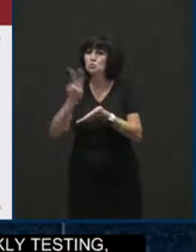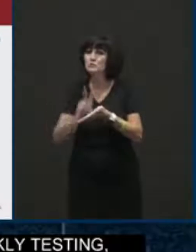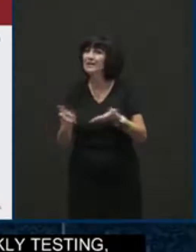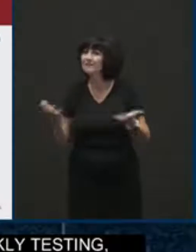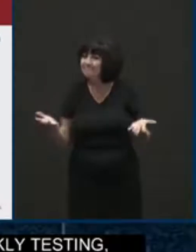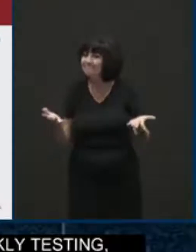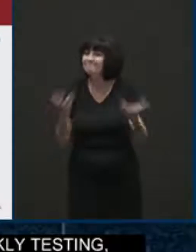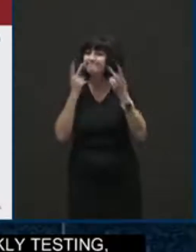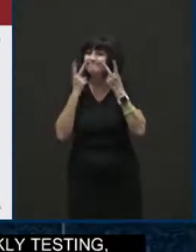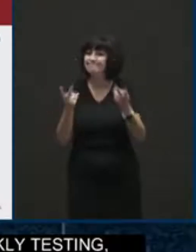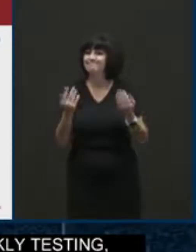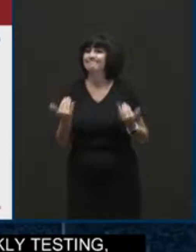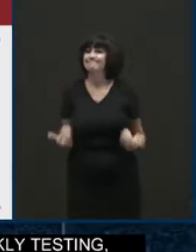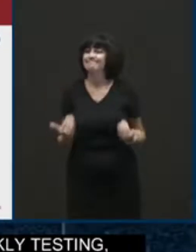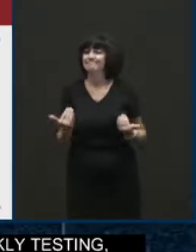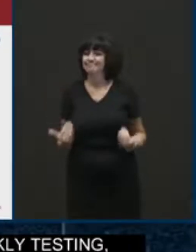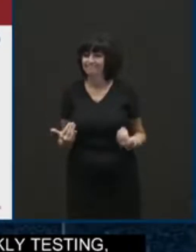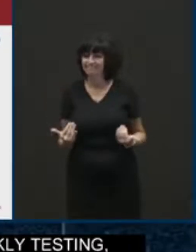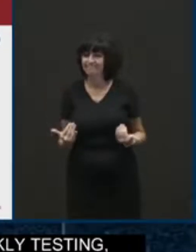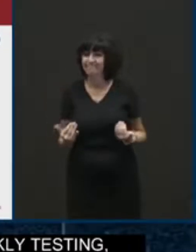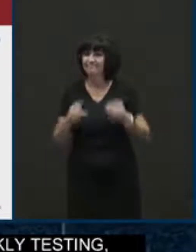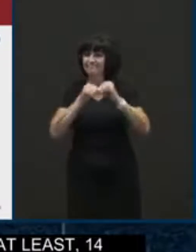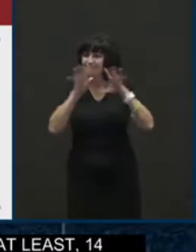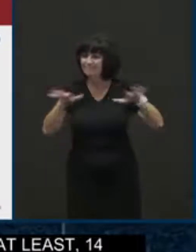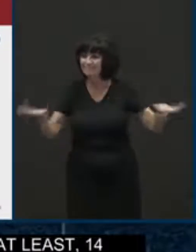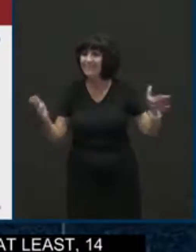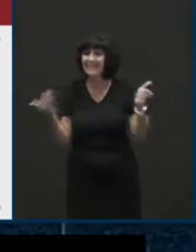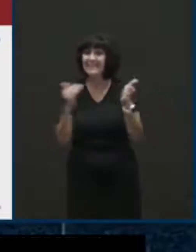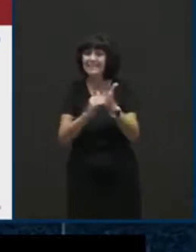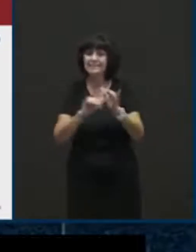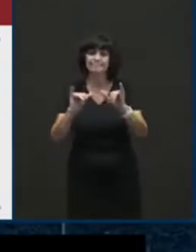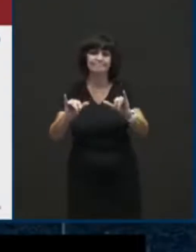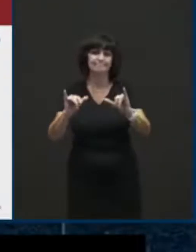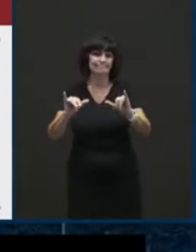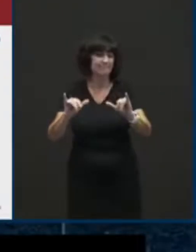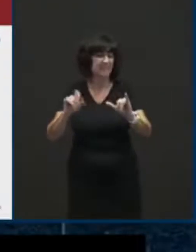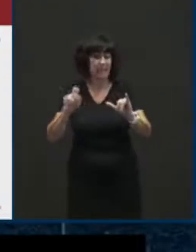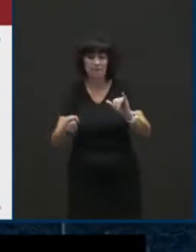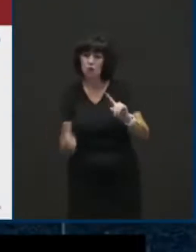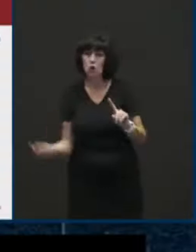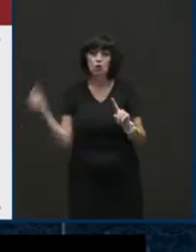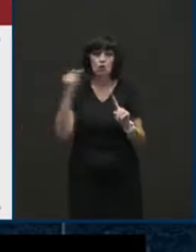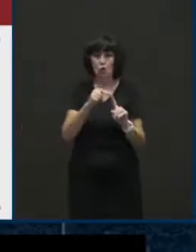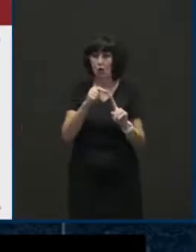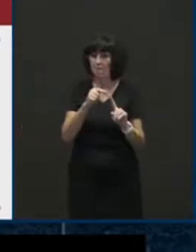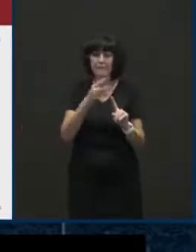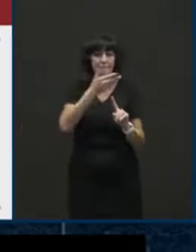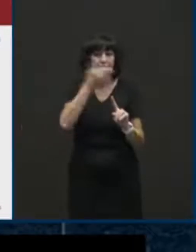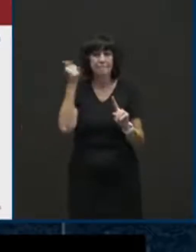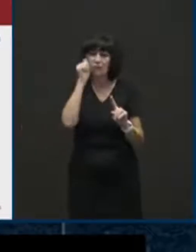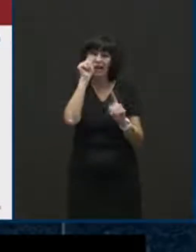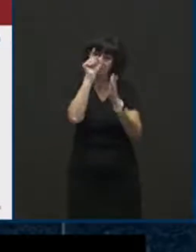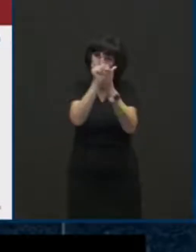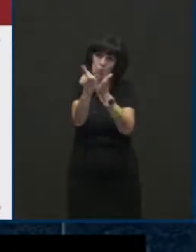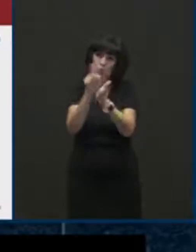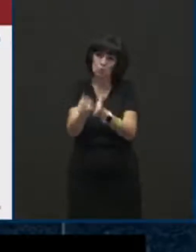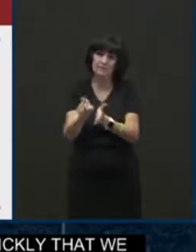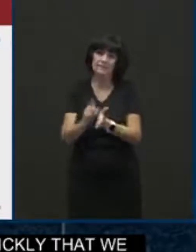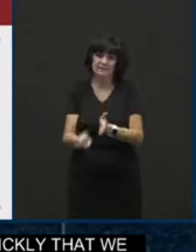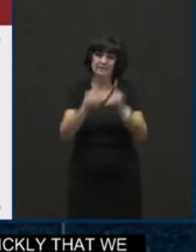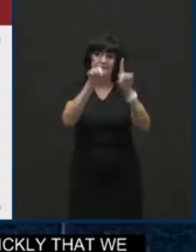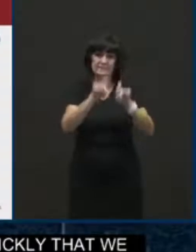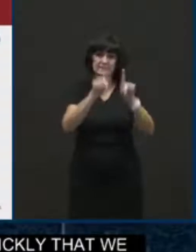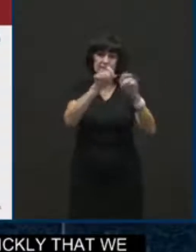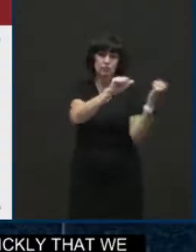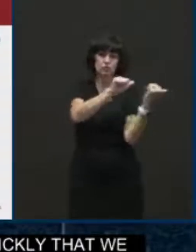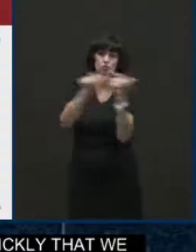outbreaks, we decided pretty quickly that we really needed to go back to weekly testing for all staff. So